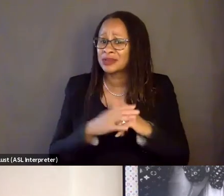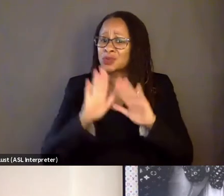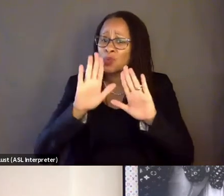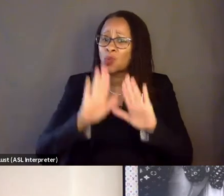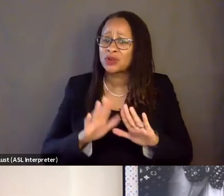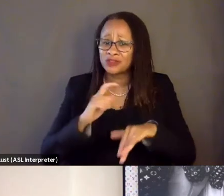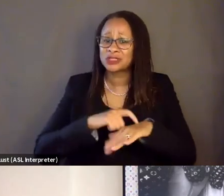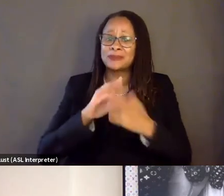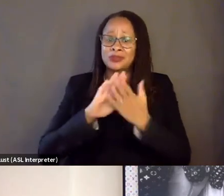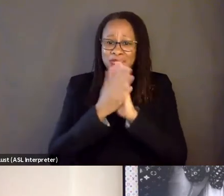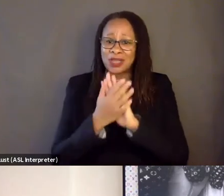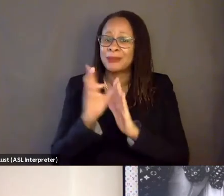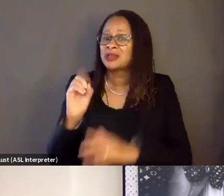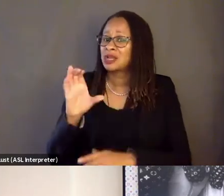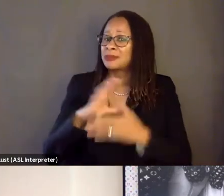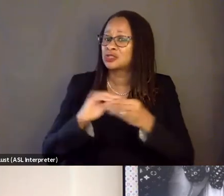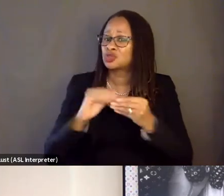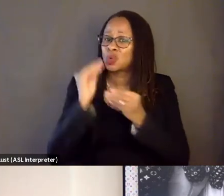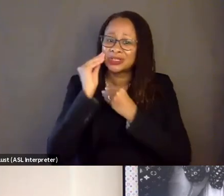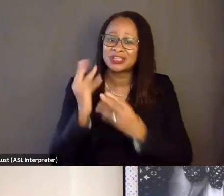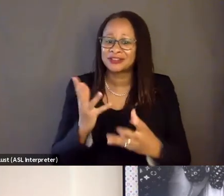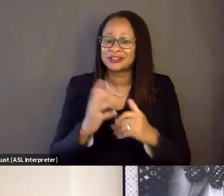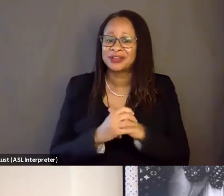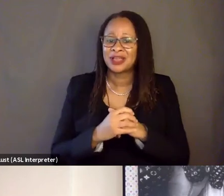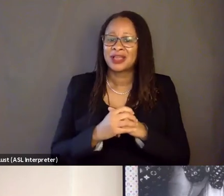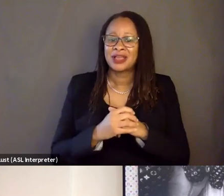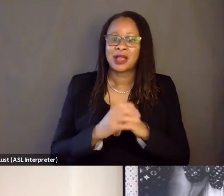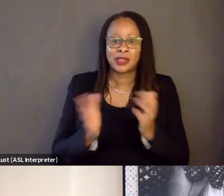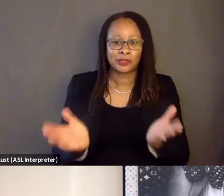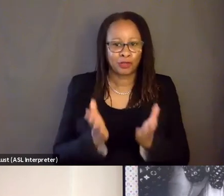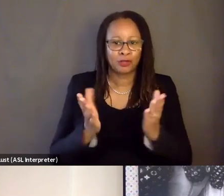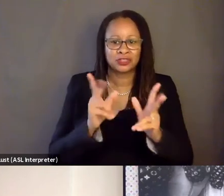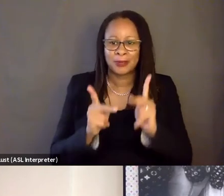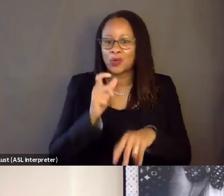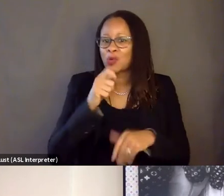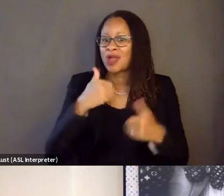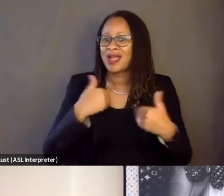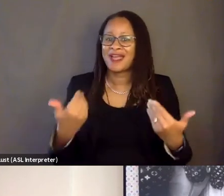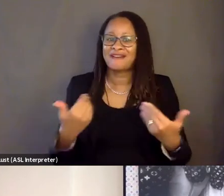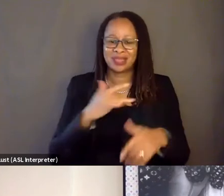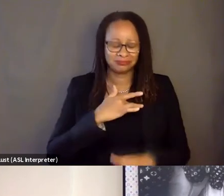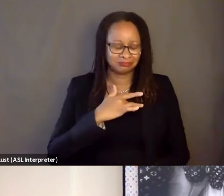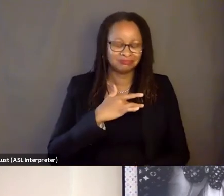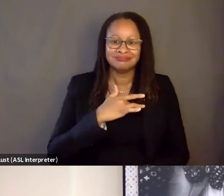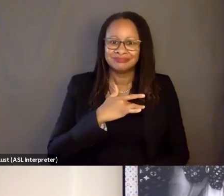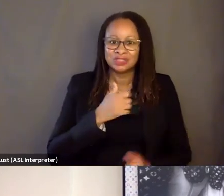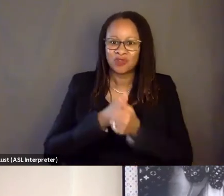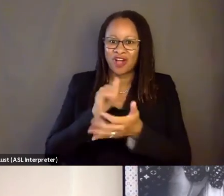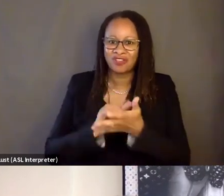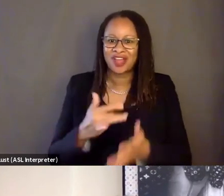be a documentary storyteller. So, you know, I certainly encourage people who have that thing in their heart to follow it.